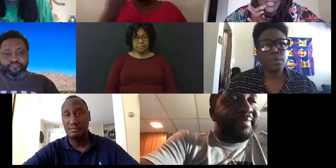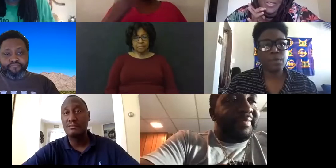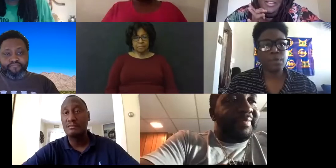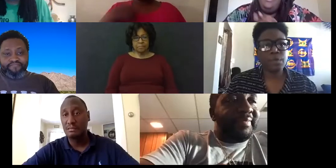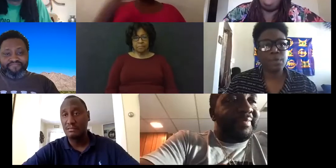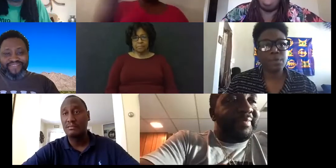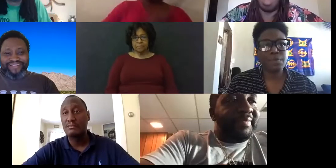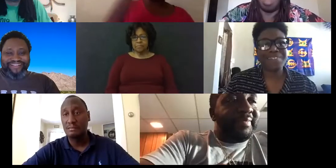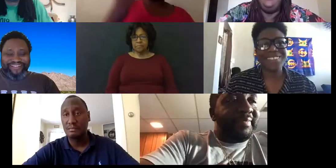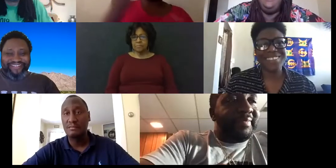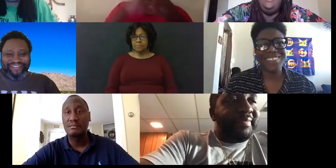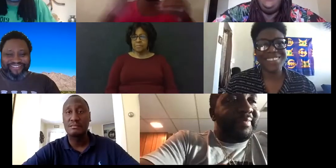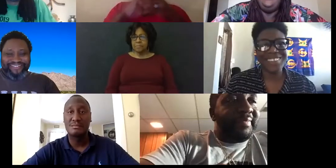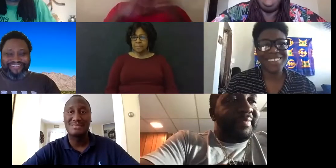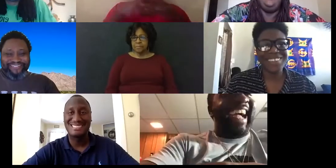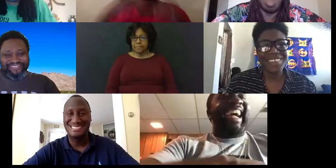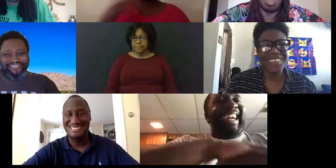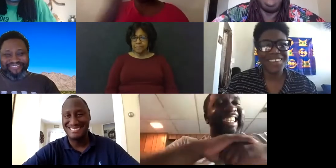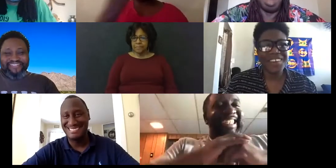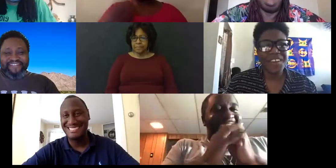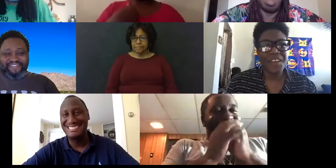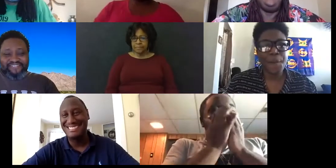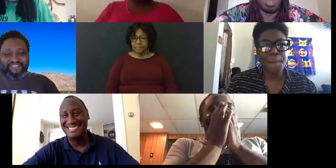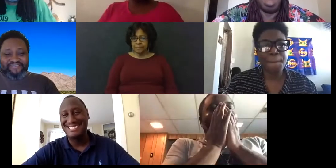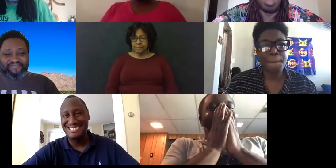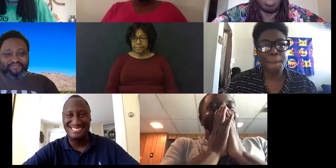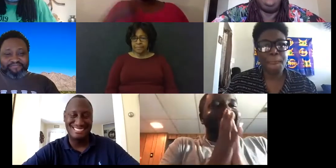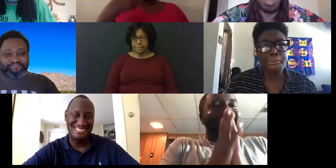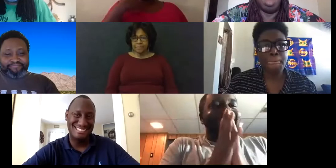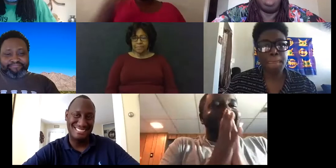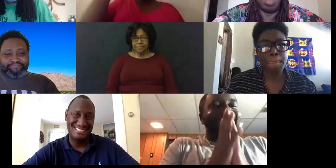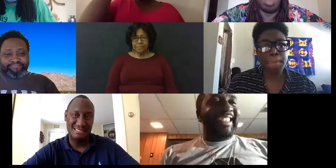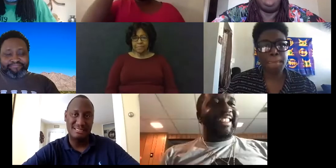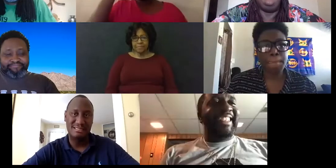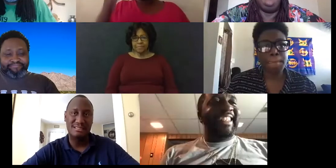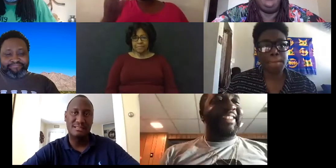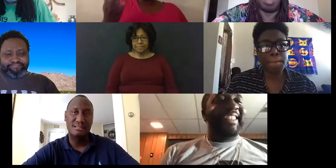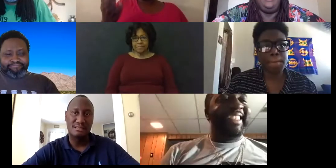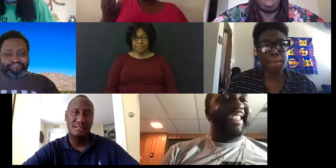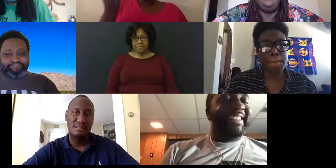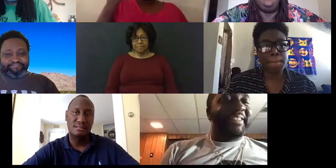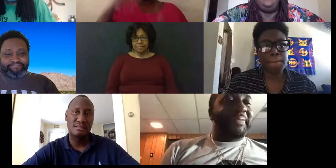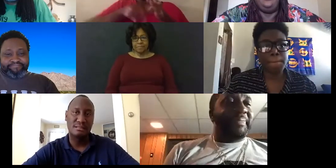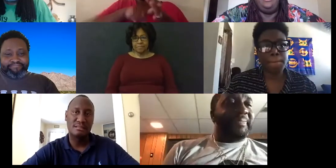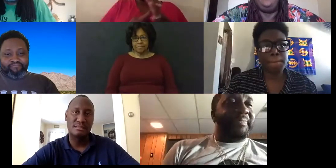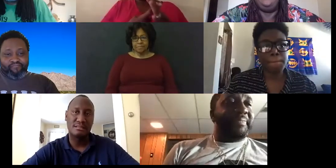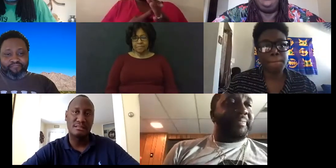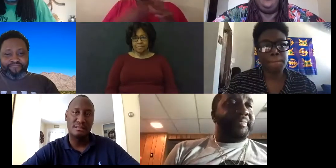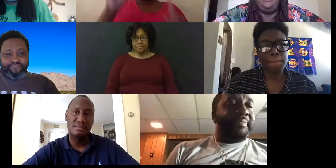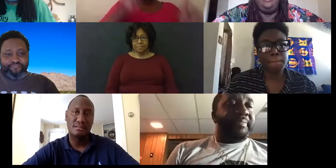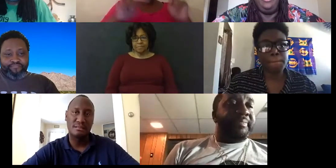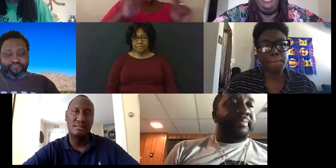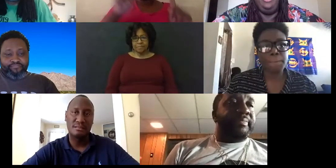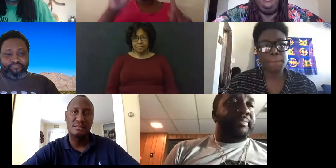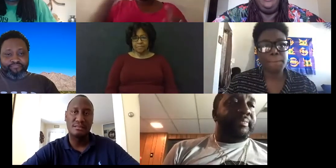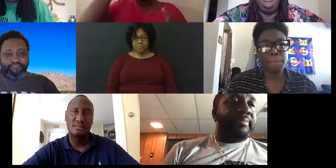say something. you know, I think early on, a lot of Black disabled people could kind of predict the